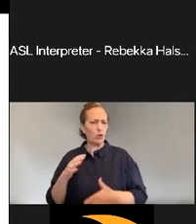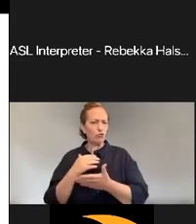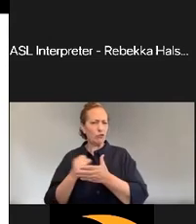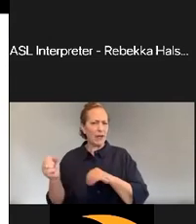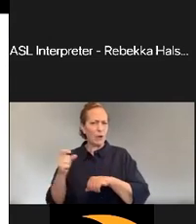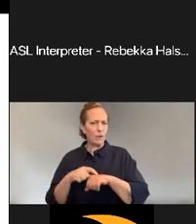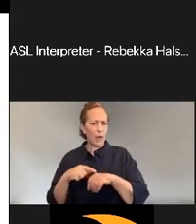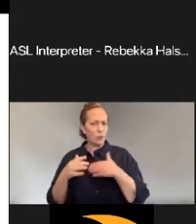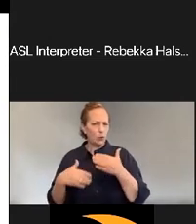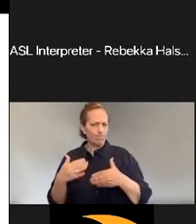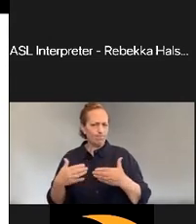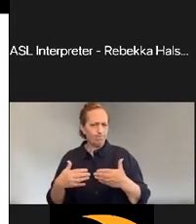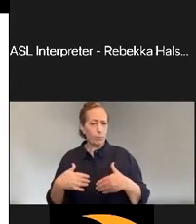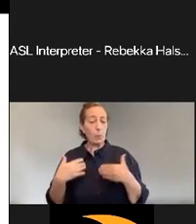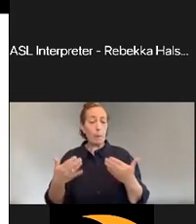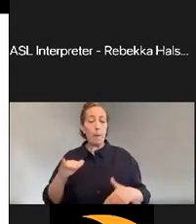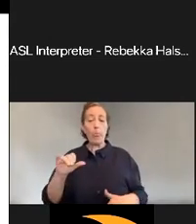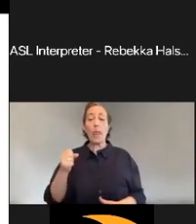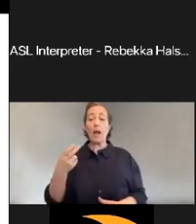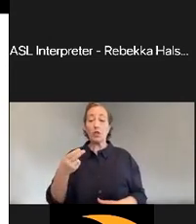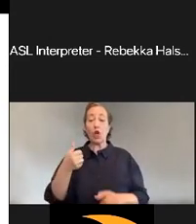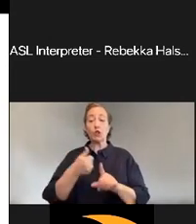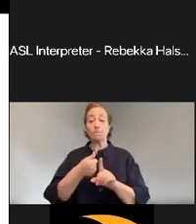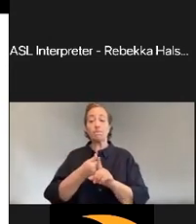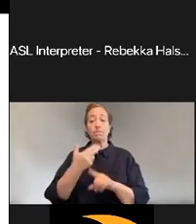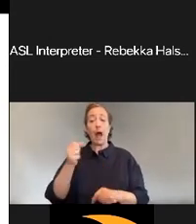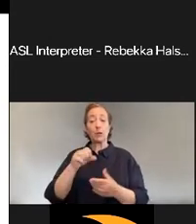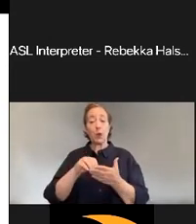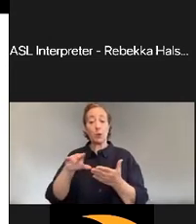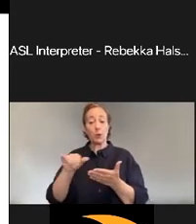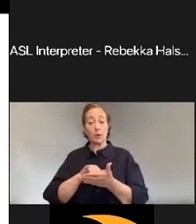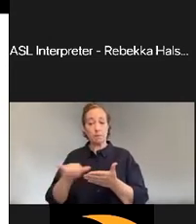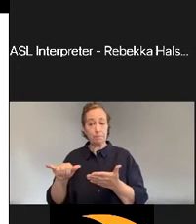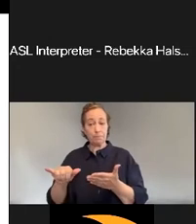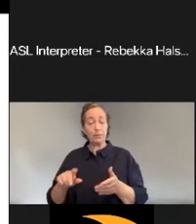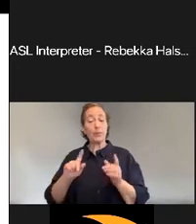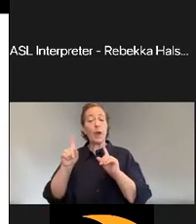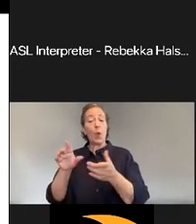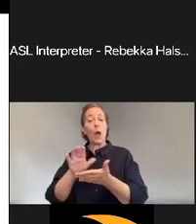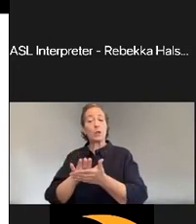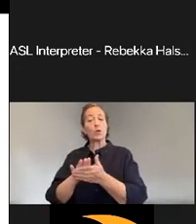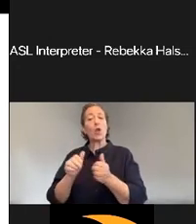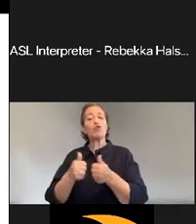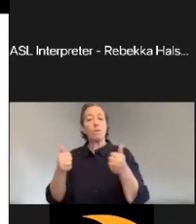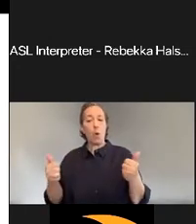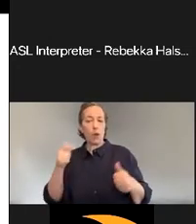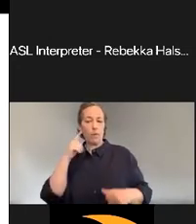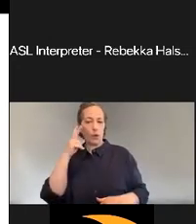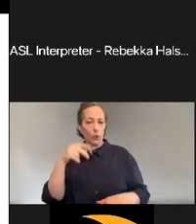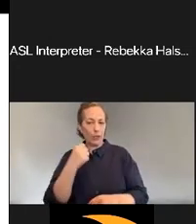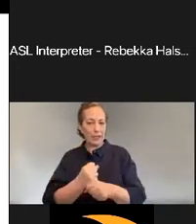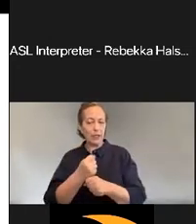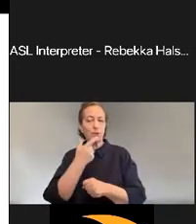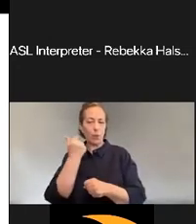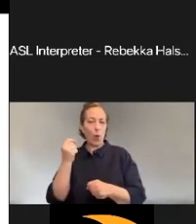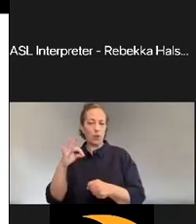next one is about Josh. He's a high school student in New York who attended school remotely for parts of 2 school years due to the